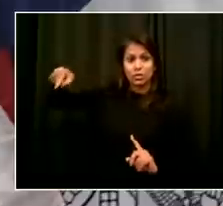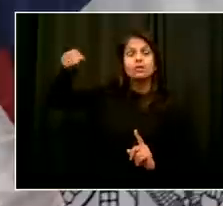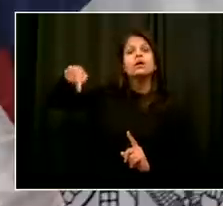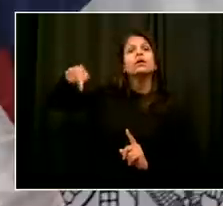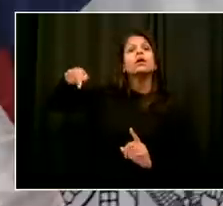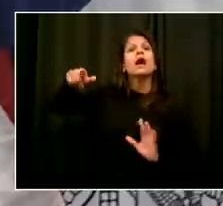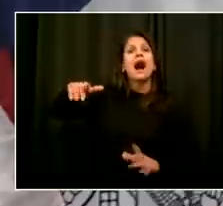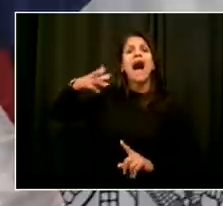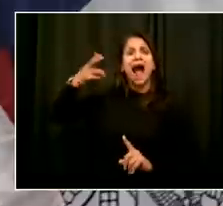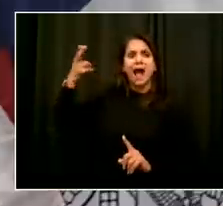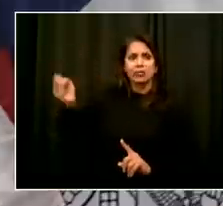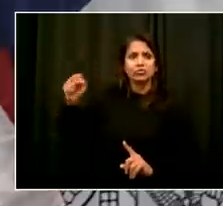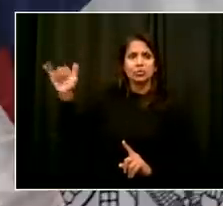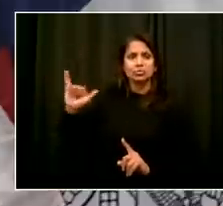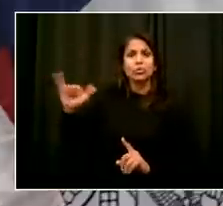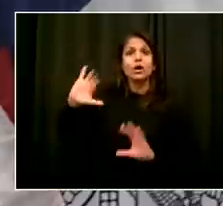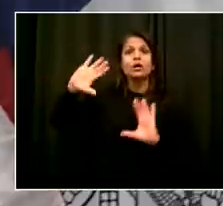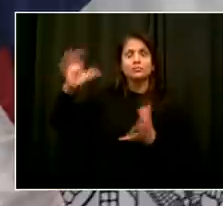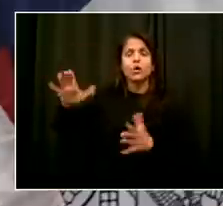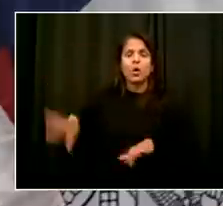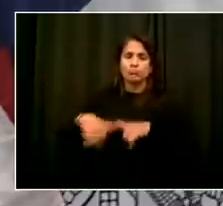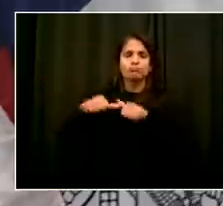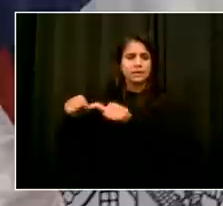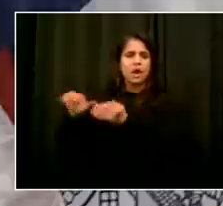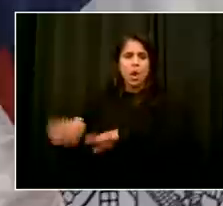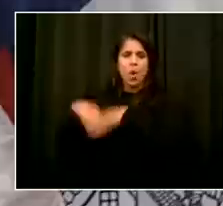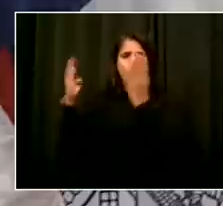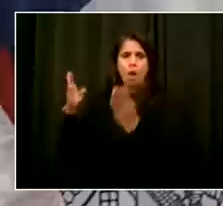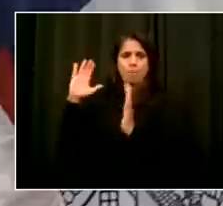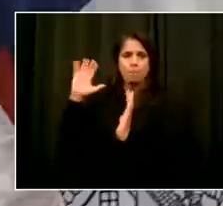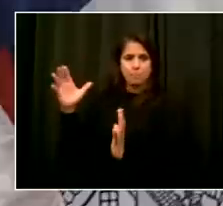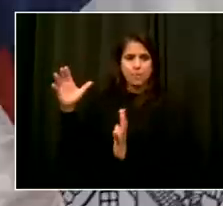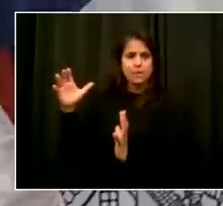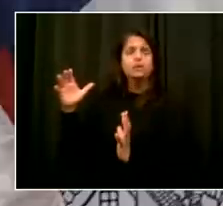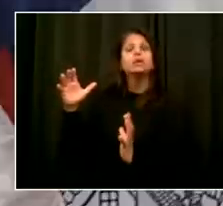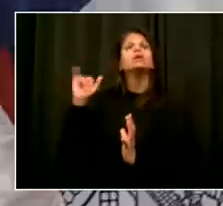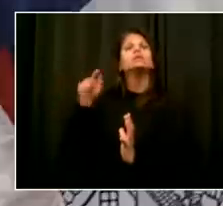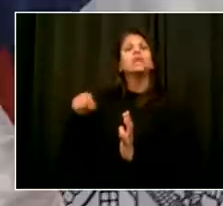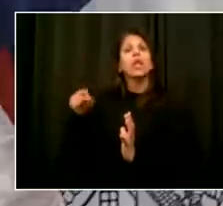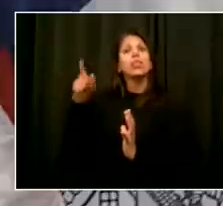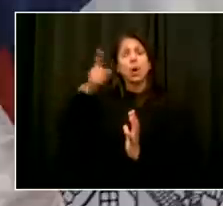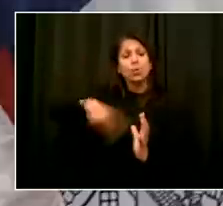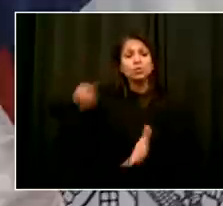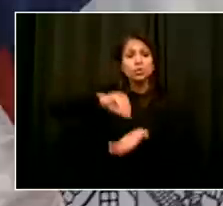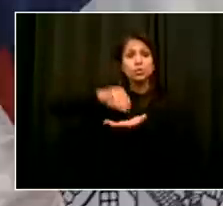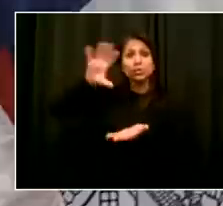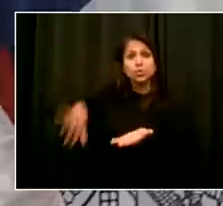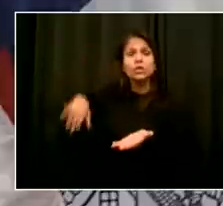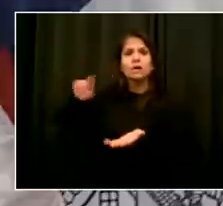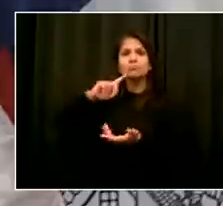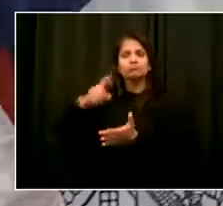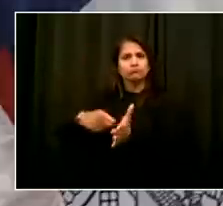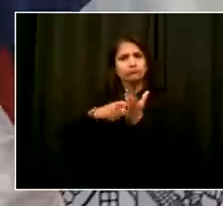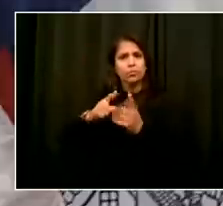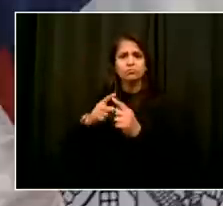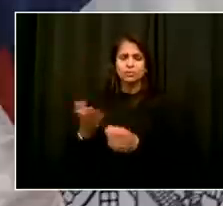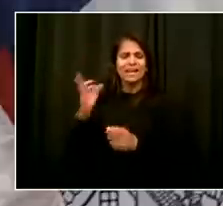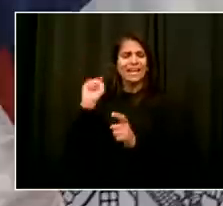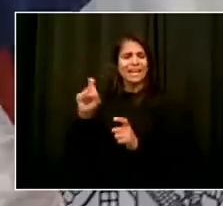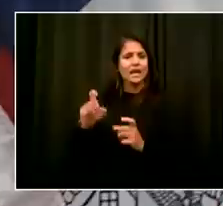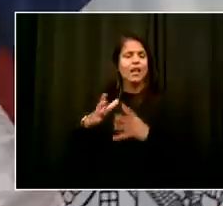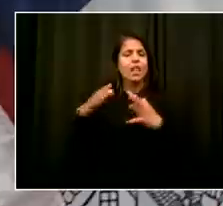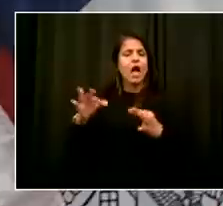with special needs, the in-person support is absolutely crucial. So District 75 schools will be open across all grade